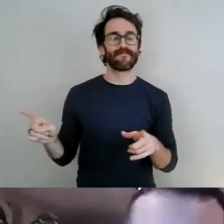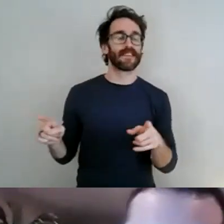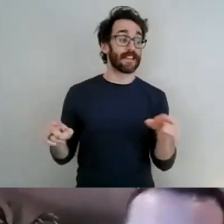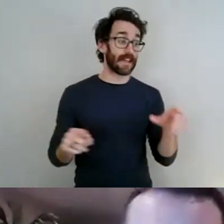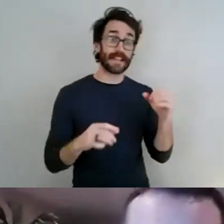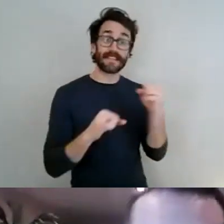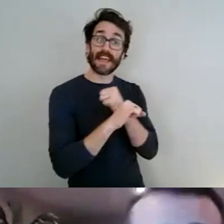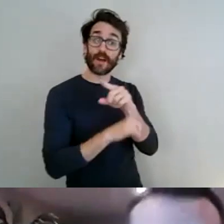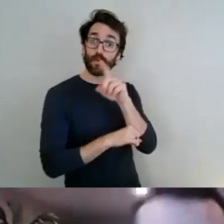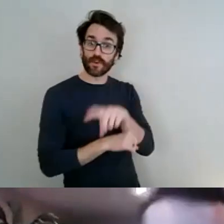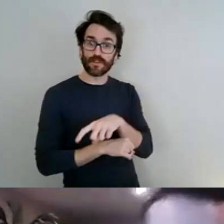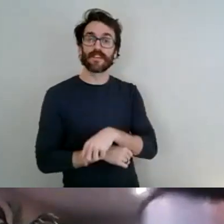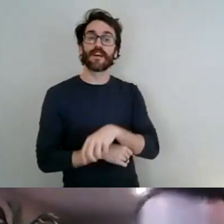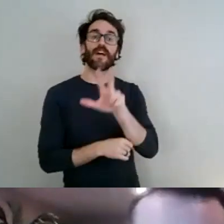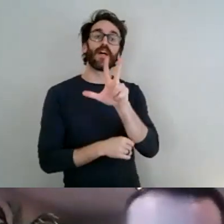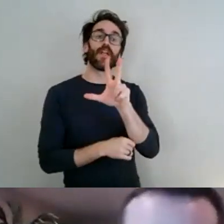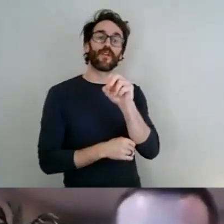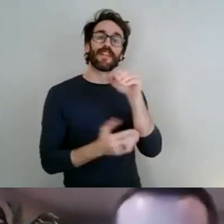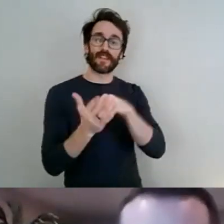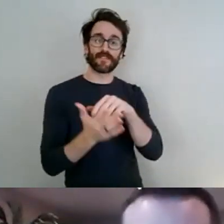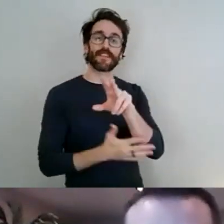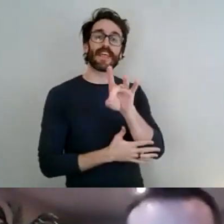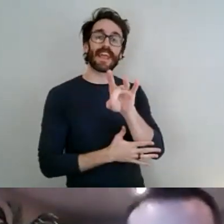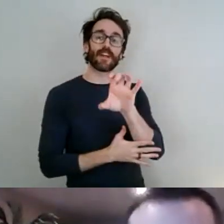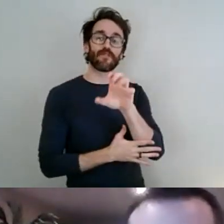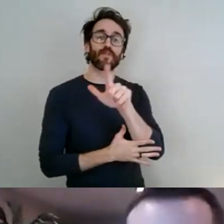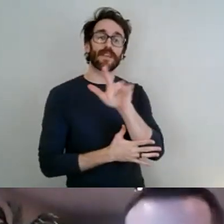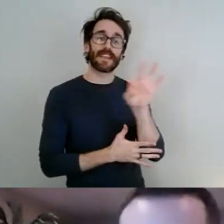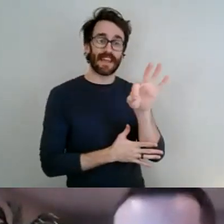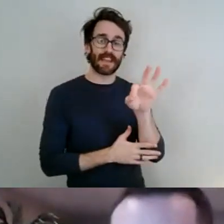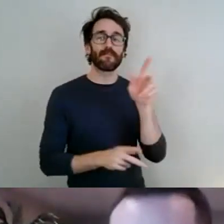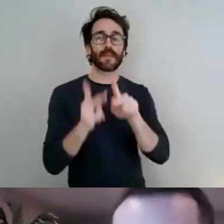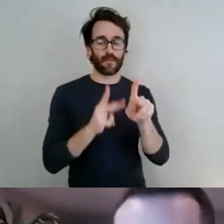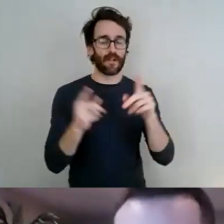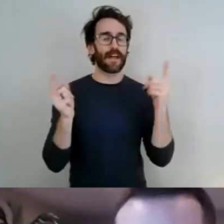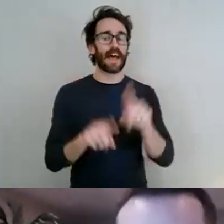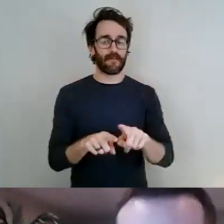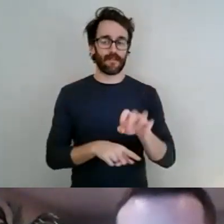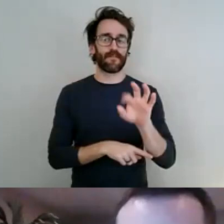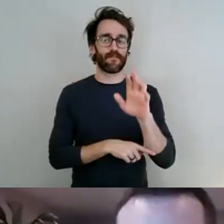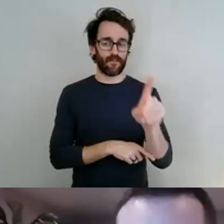question, there were 30,849 victims to identity fraud in 2021.